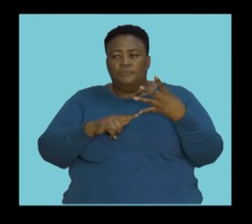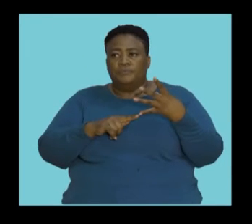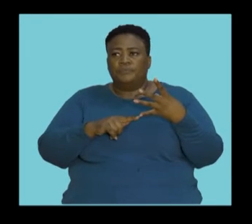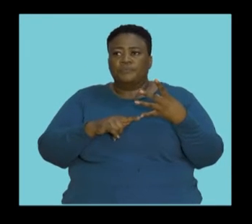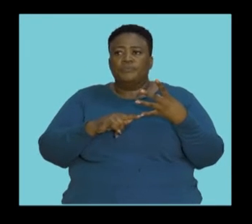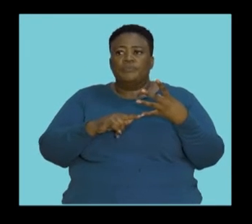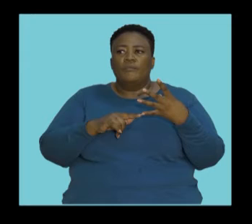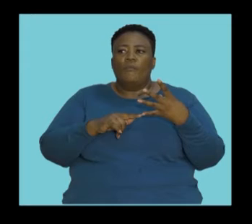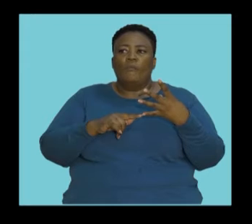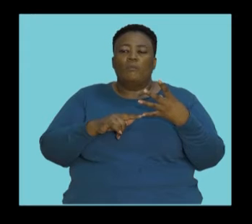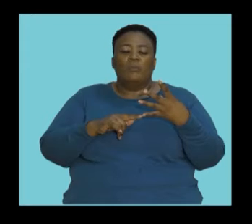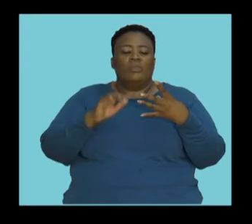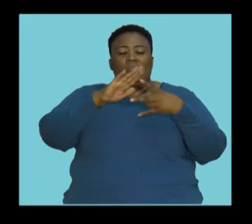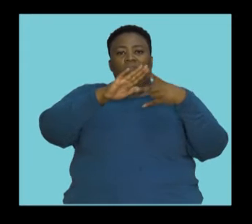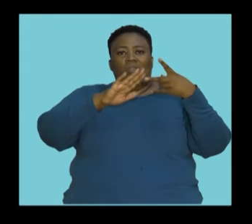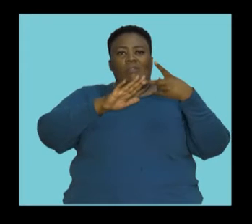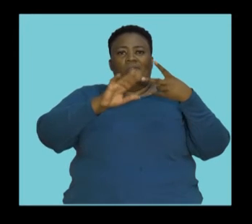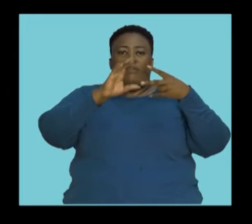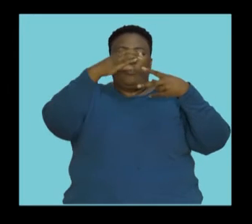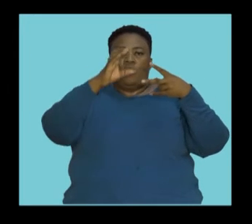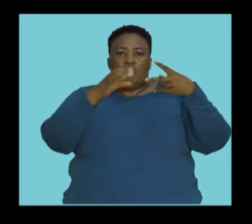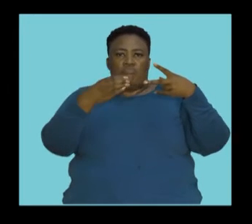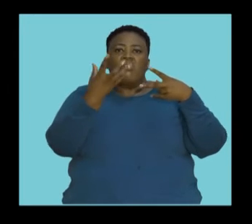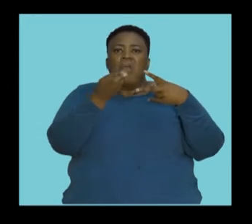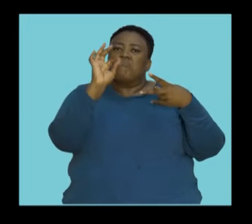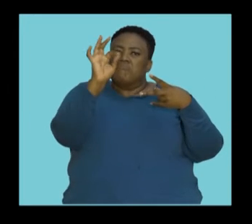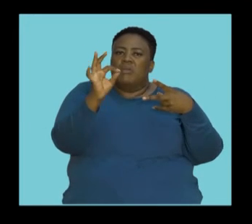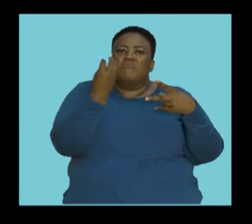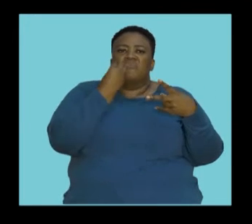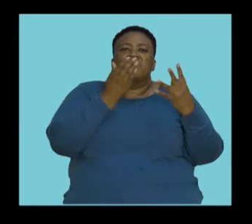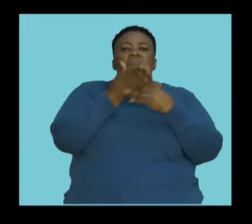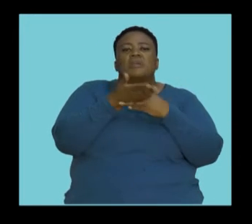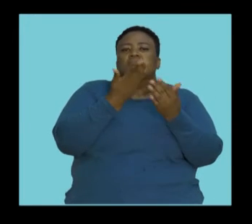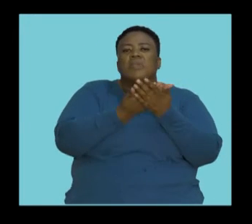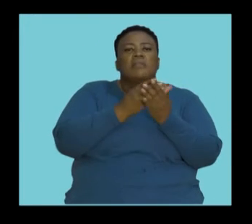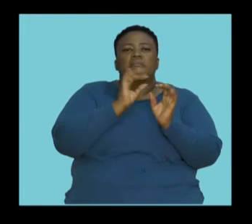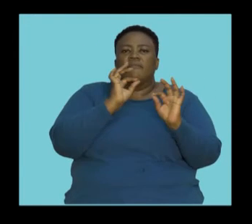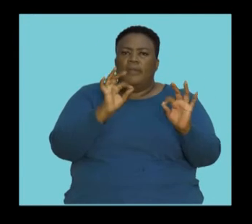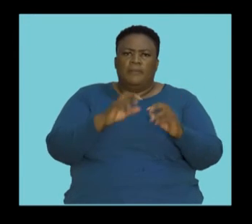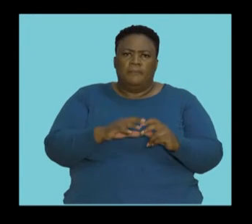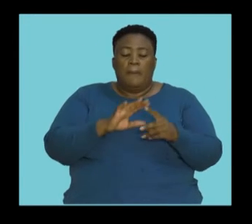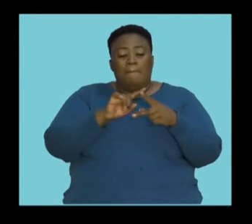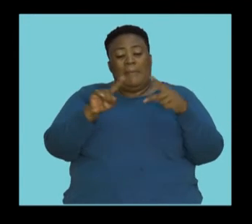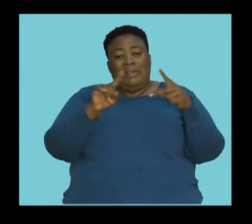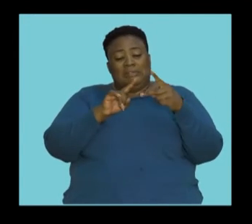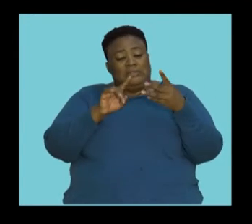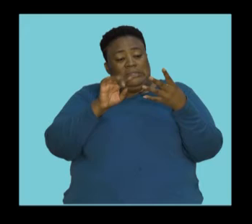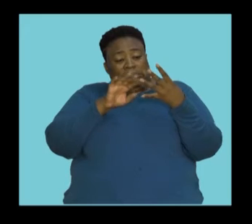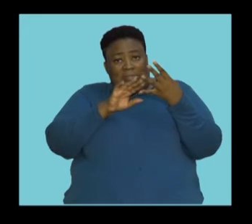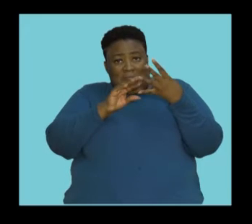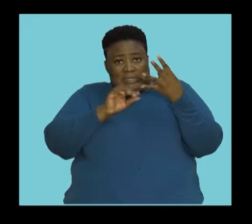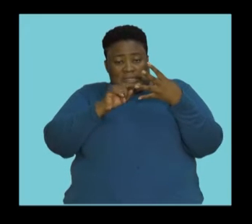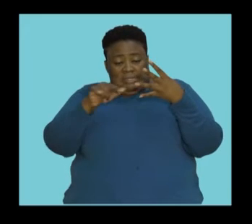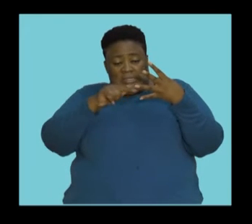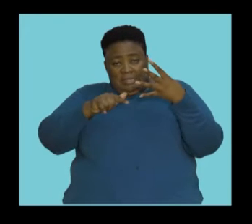are the groups that are probably having most secure access to food. However, the 2 levels at the